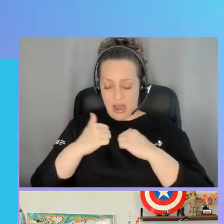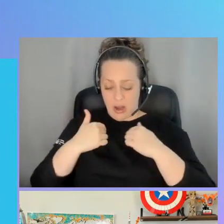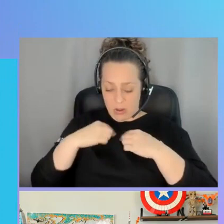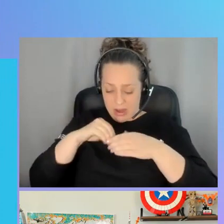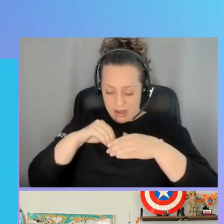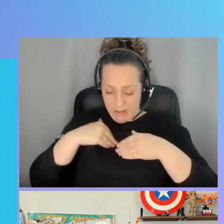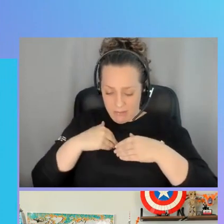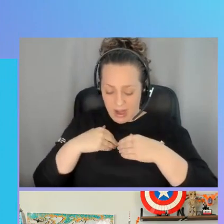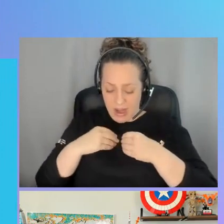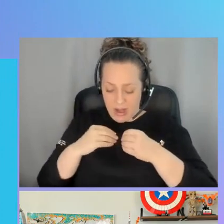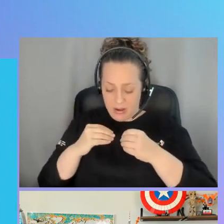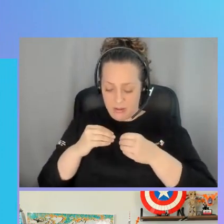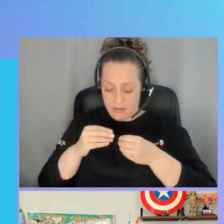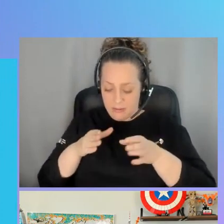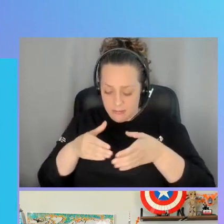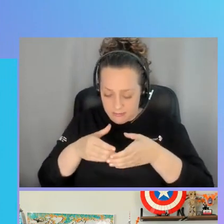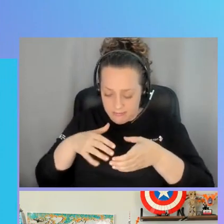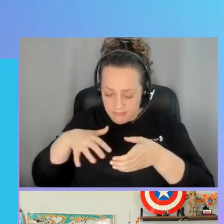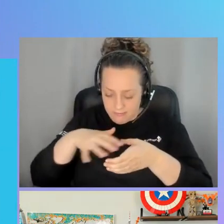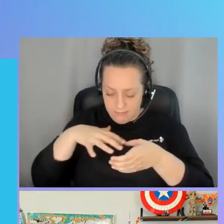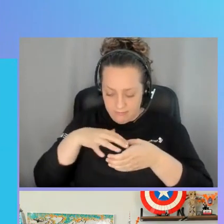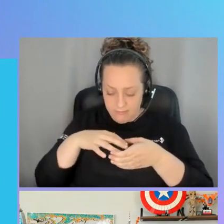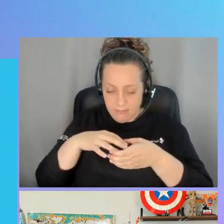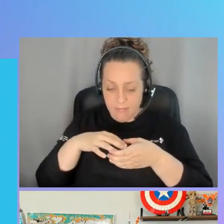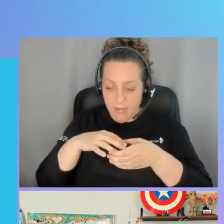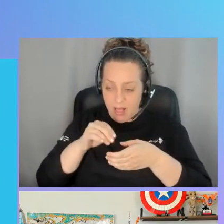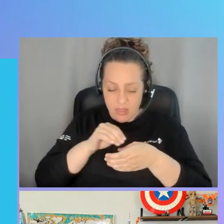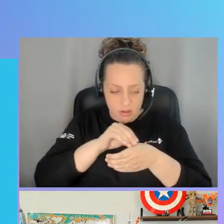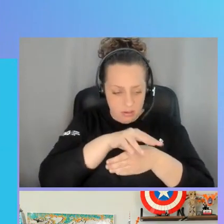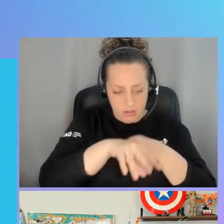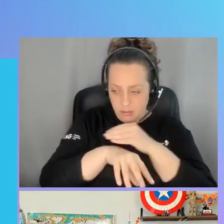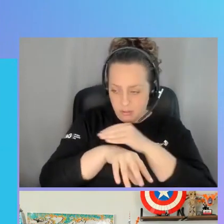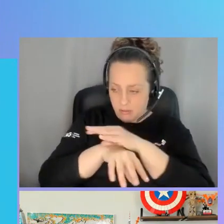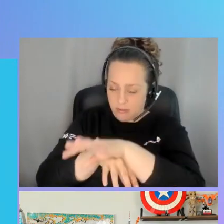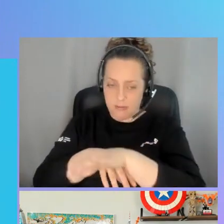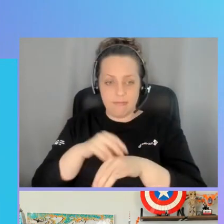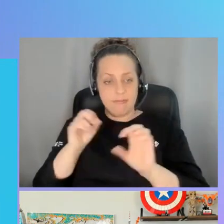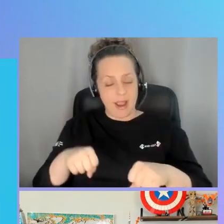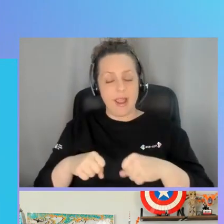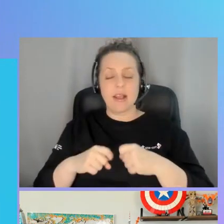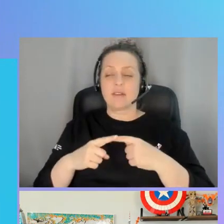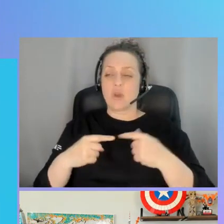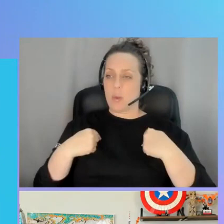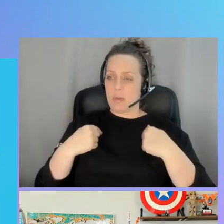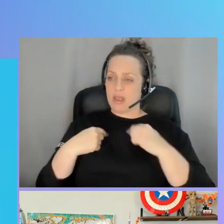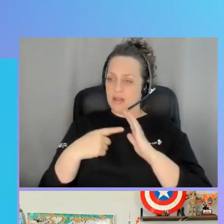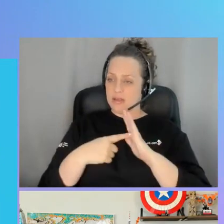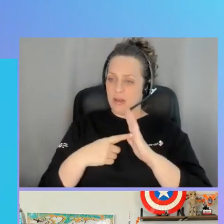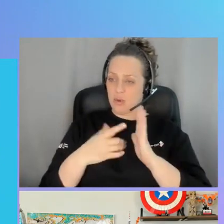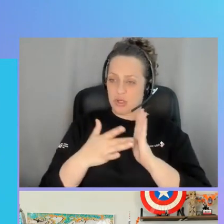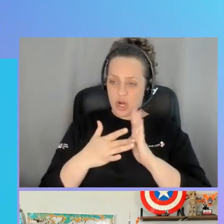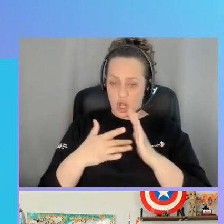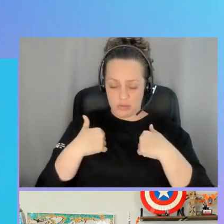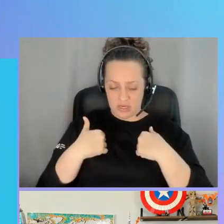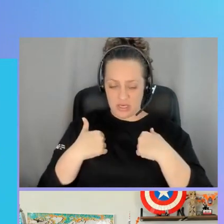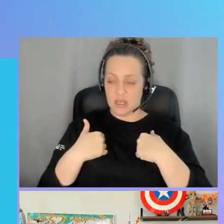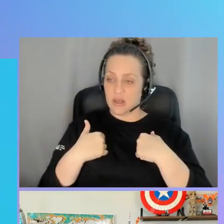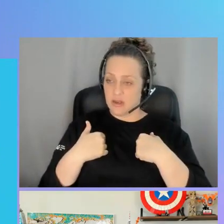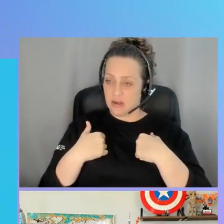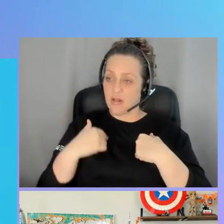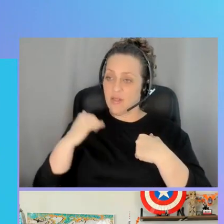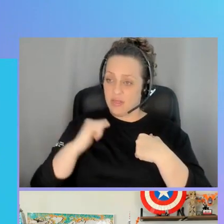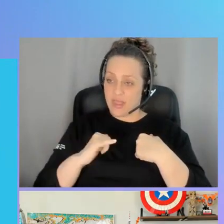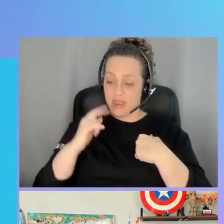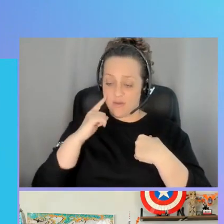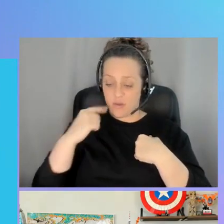your more narrow world and then growing from there, right? So, you know, me within technology, that very much